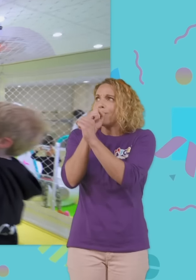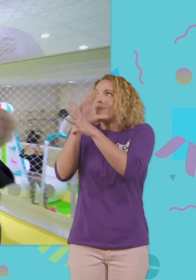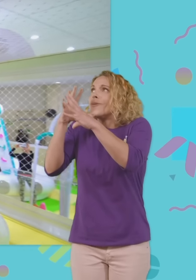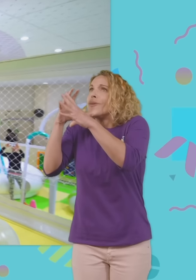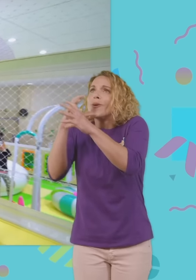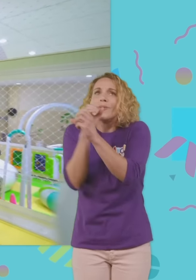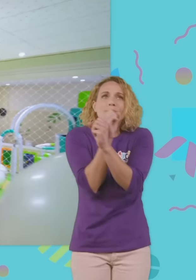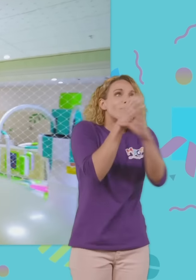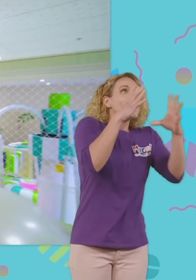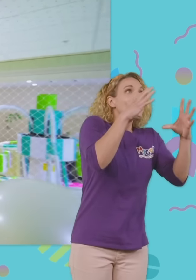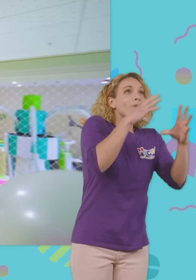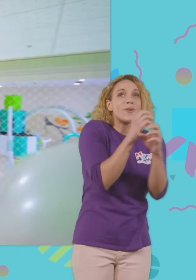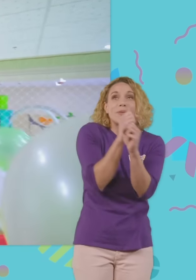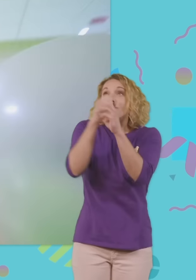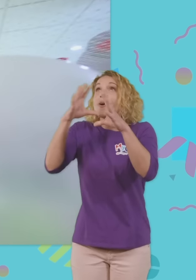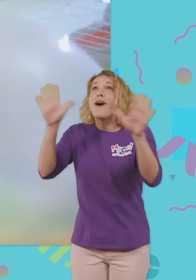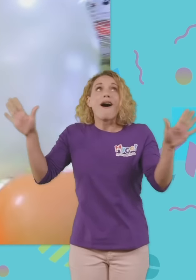Look at all the balloons!